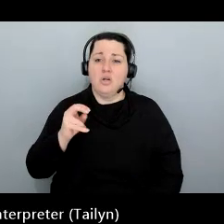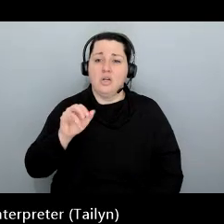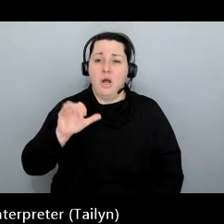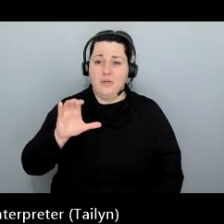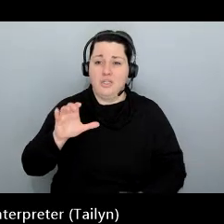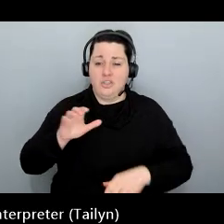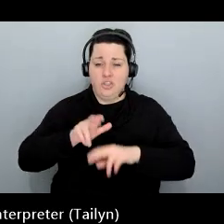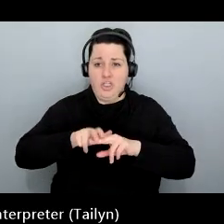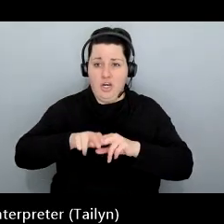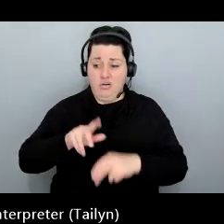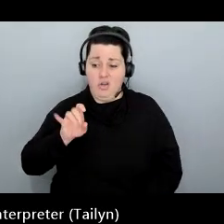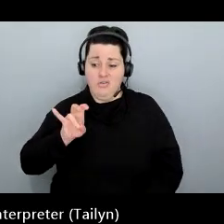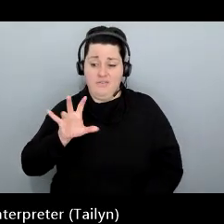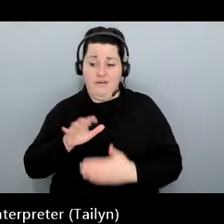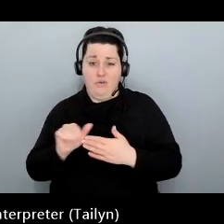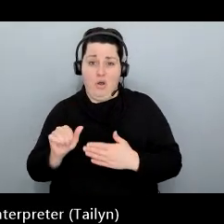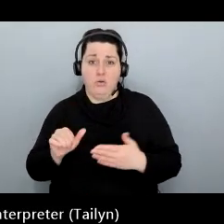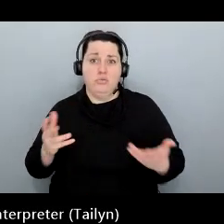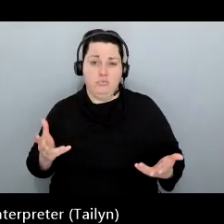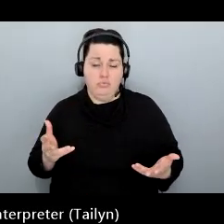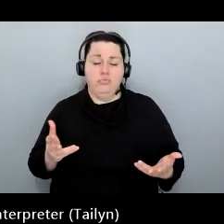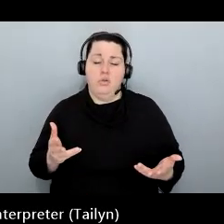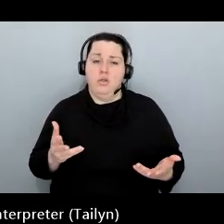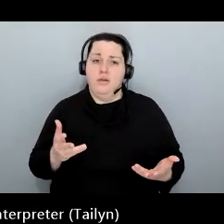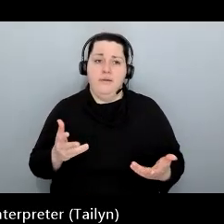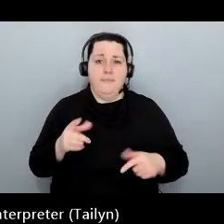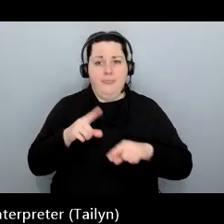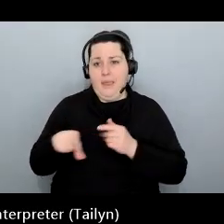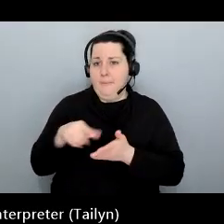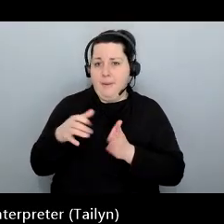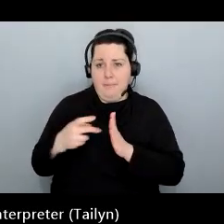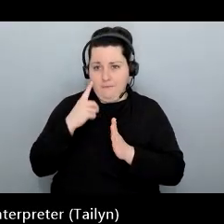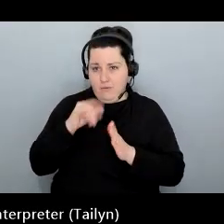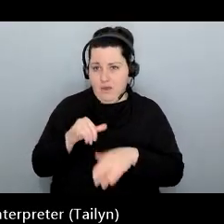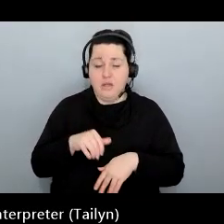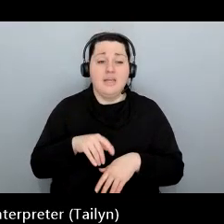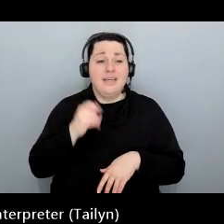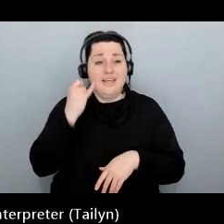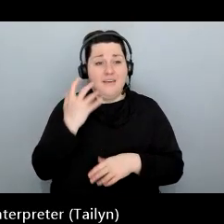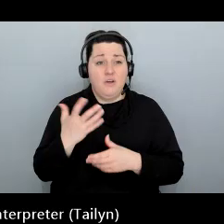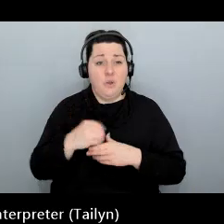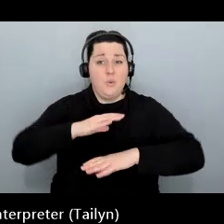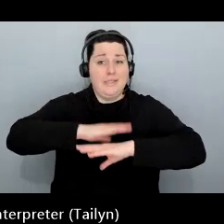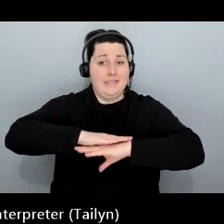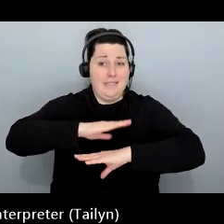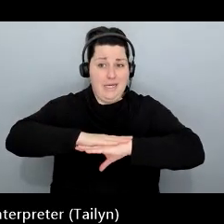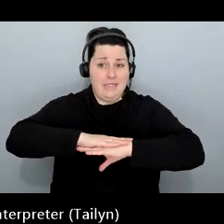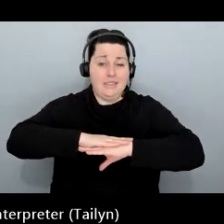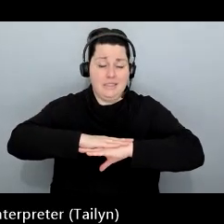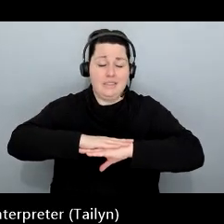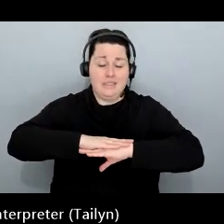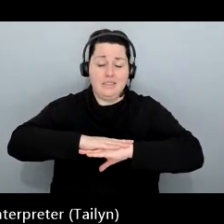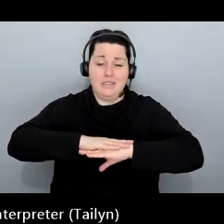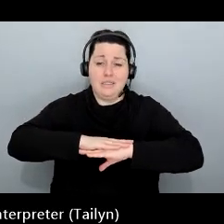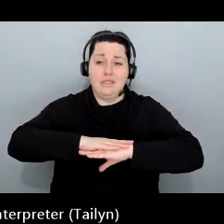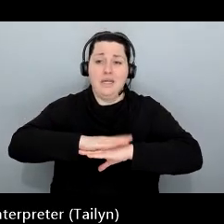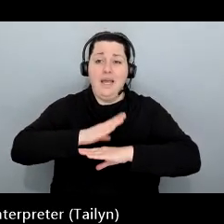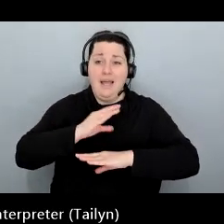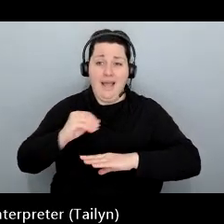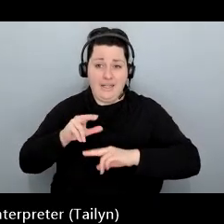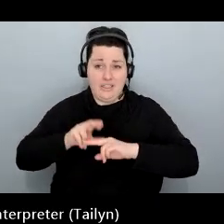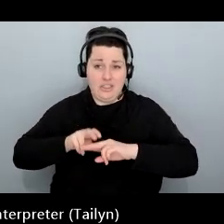that's $175. Well, I can't get reimbursed for that, but if I include a desk with that in my application and that goes